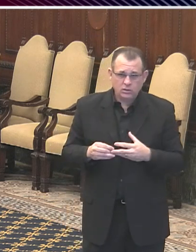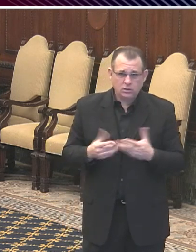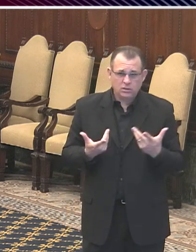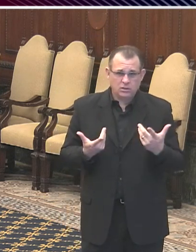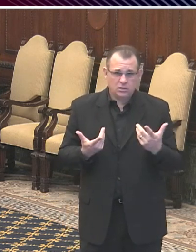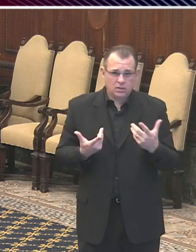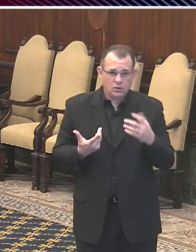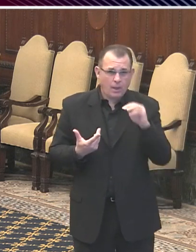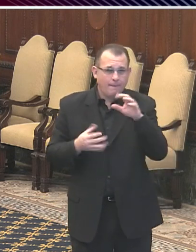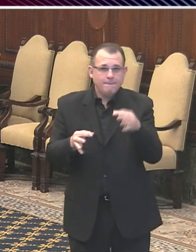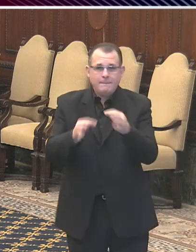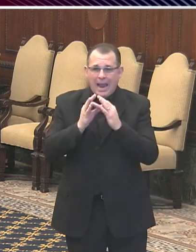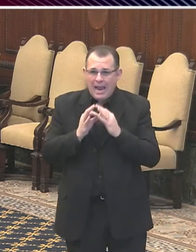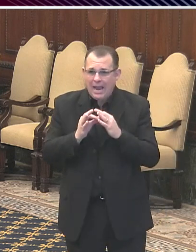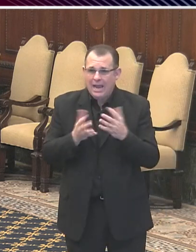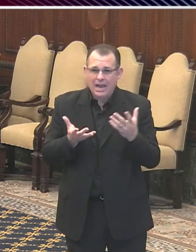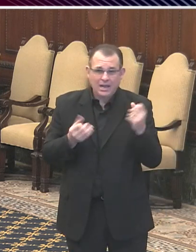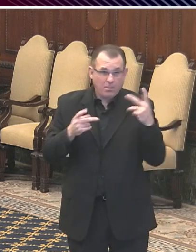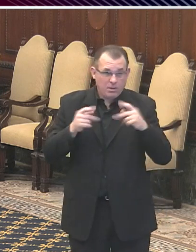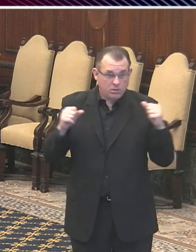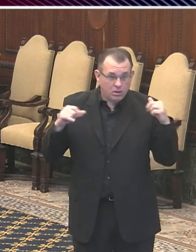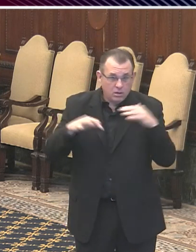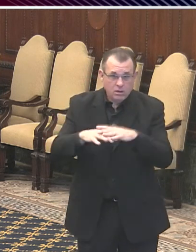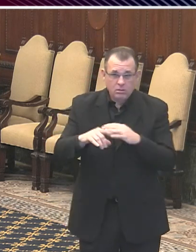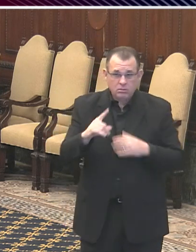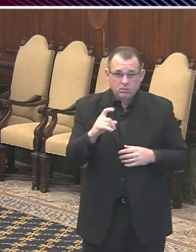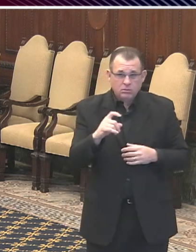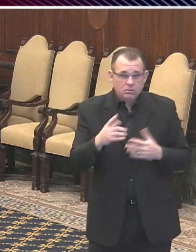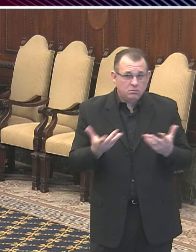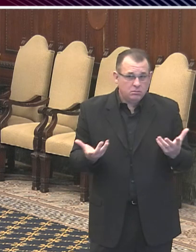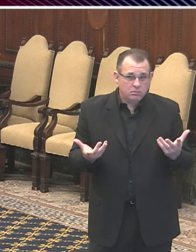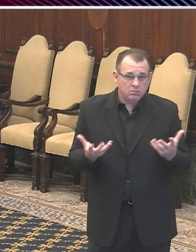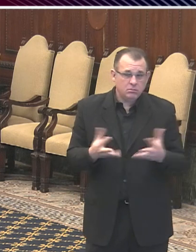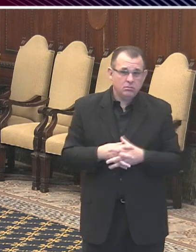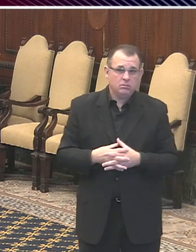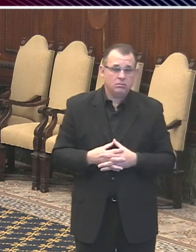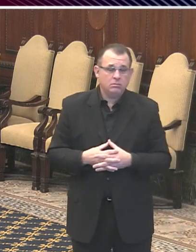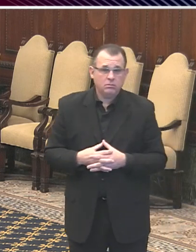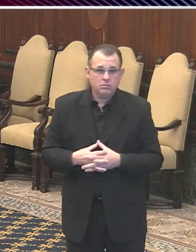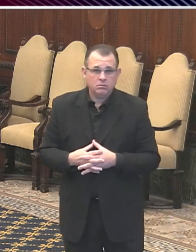to be attended by multiple people.